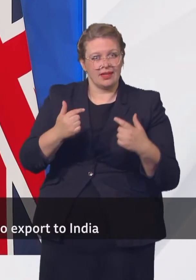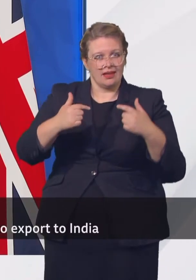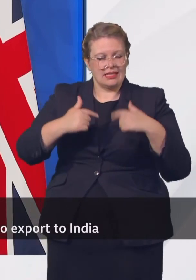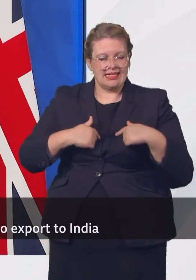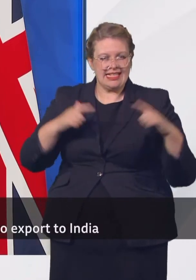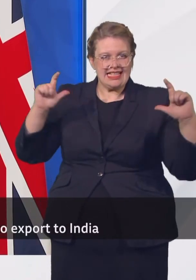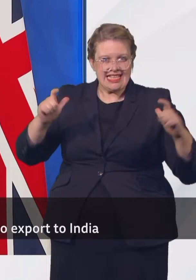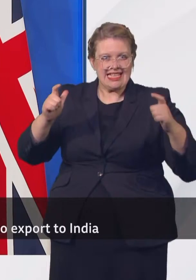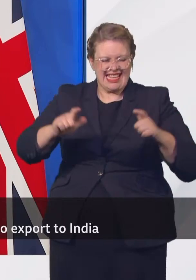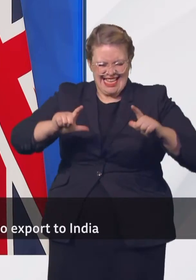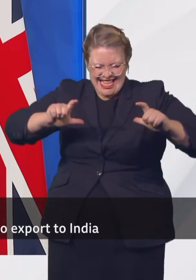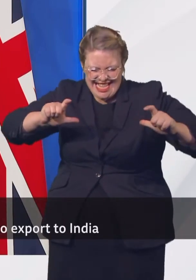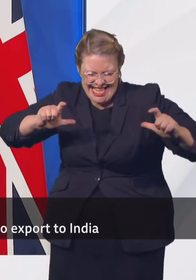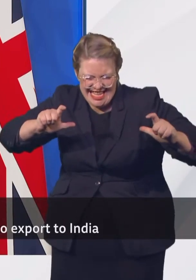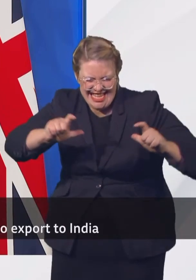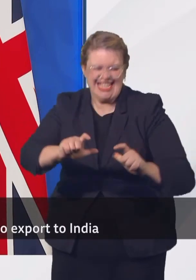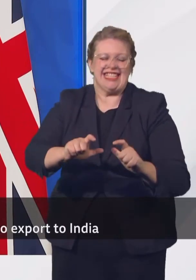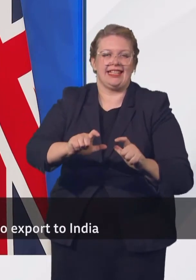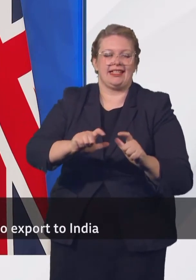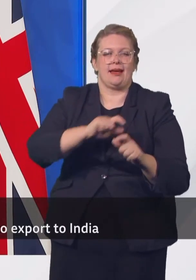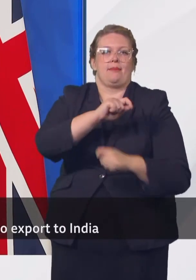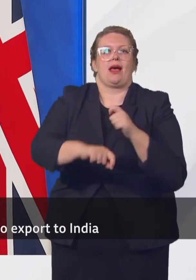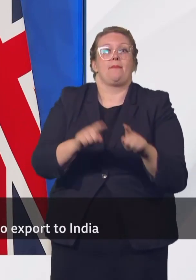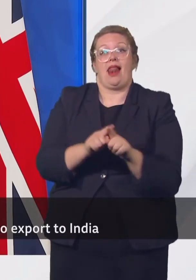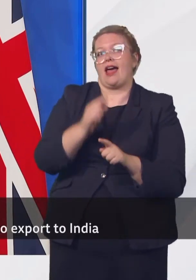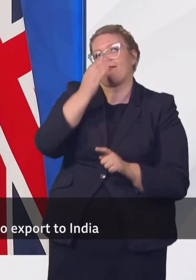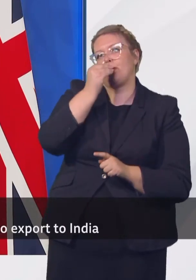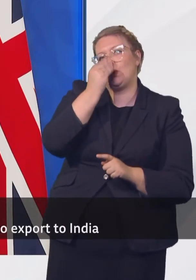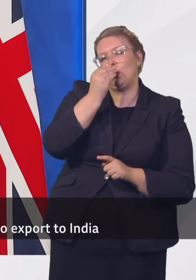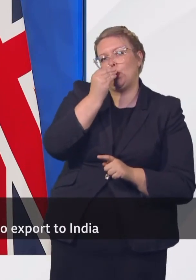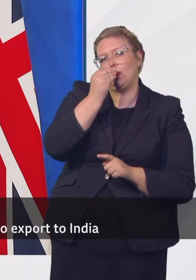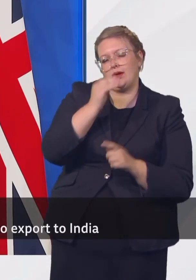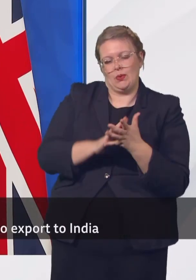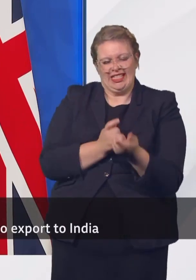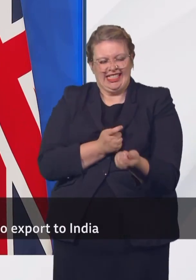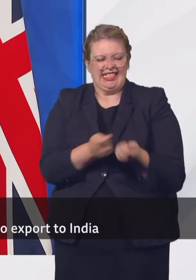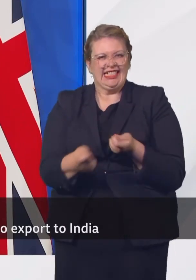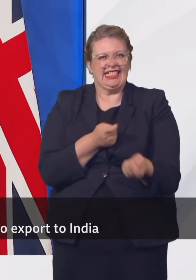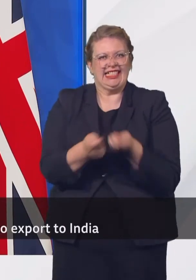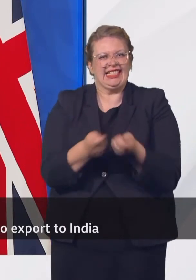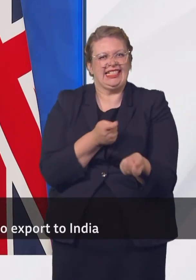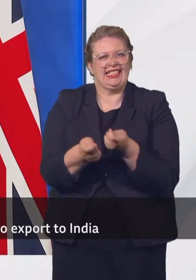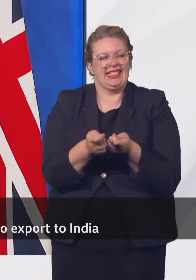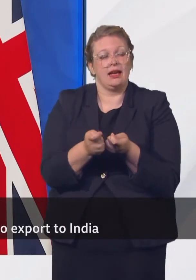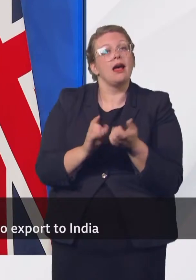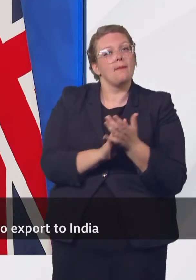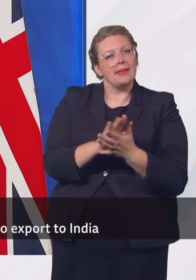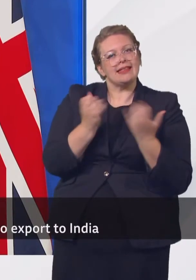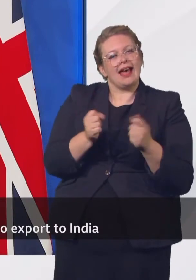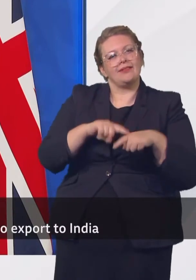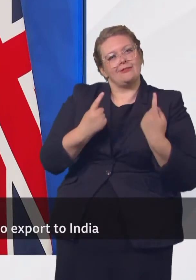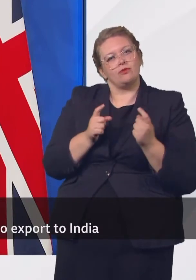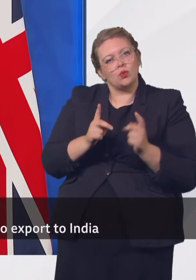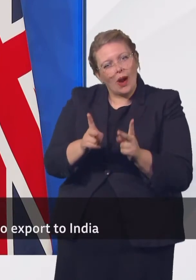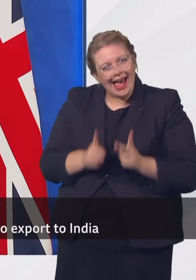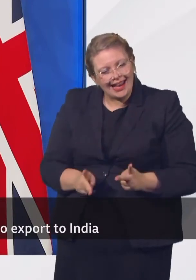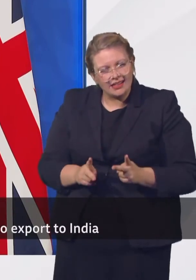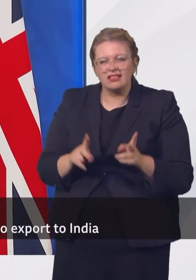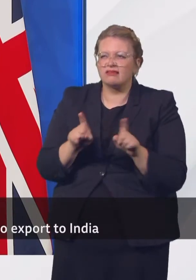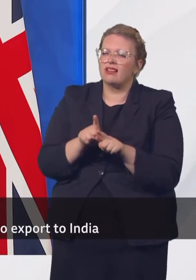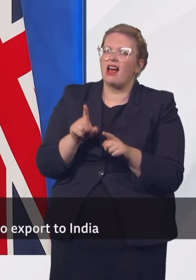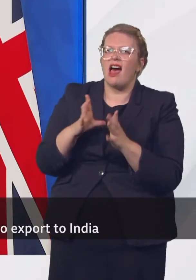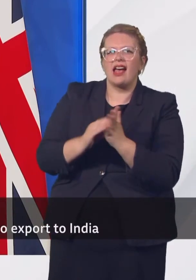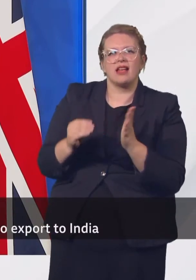is rather like flu. It's something we do things about, like infection prevention control in hospitals,